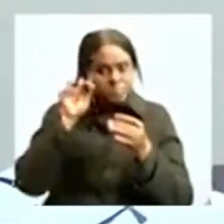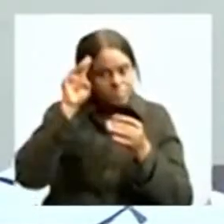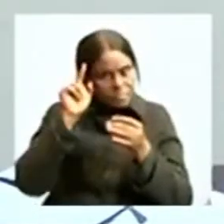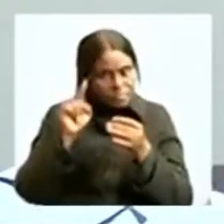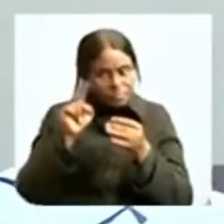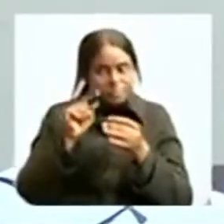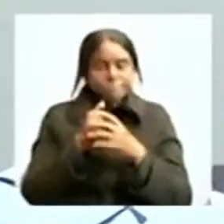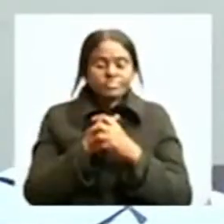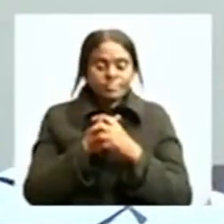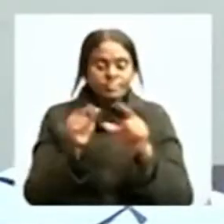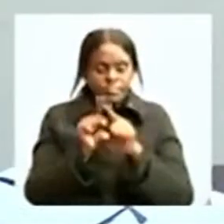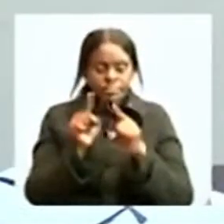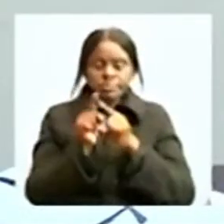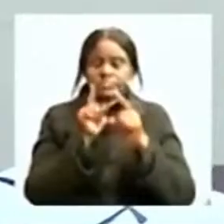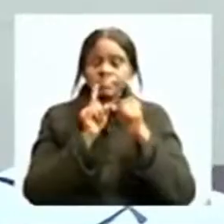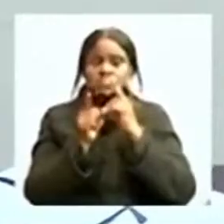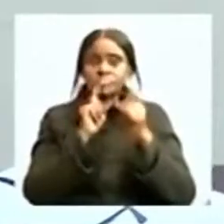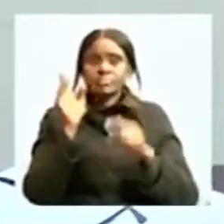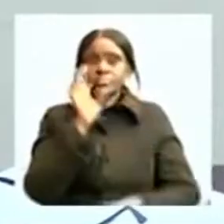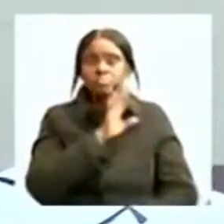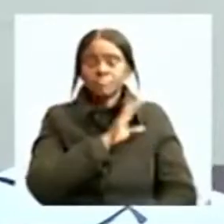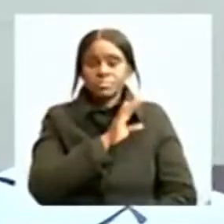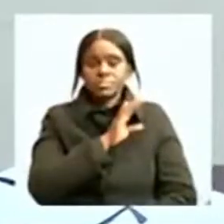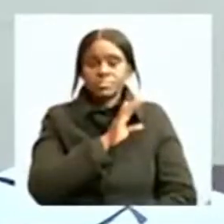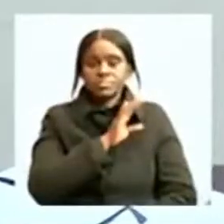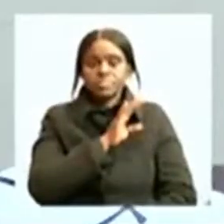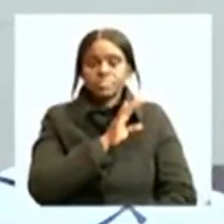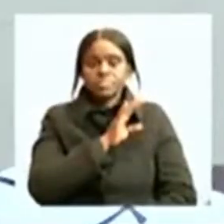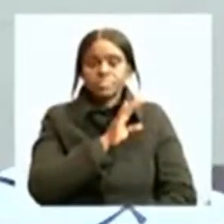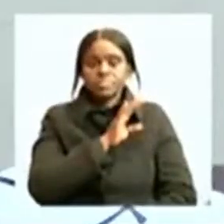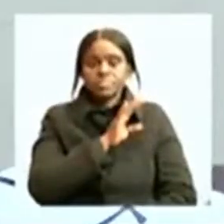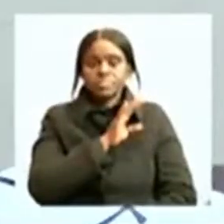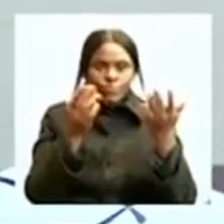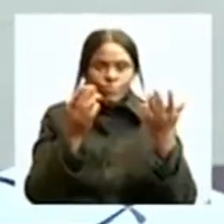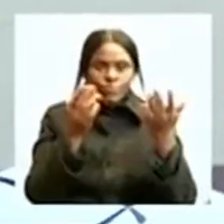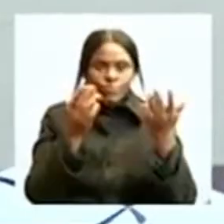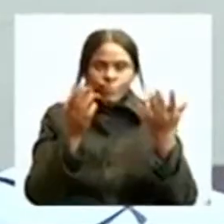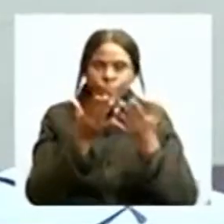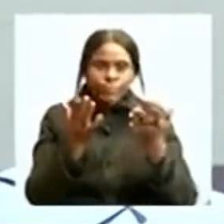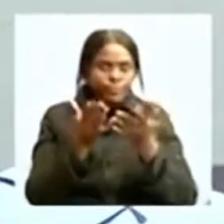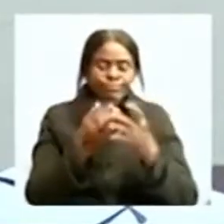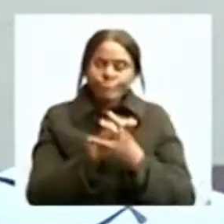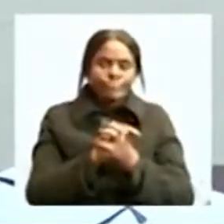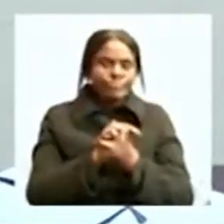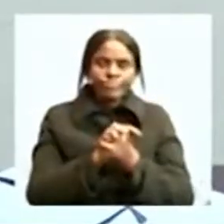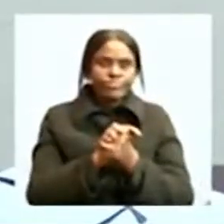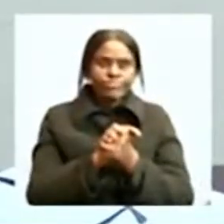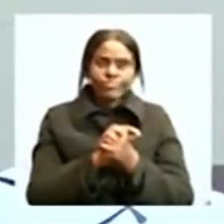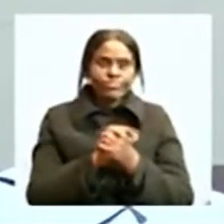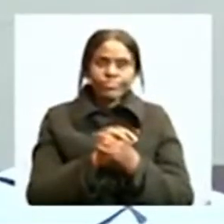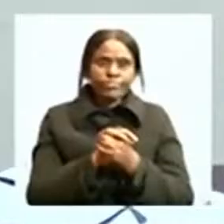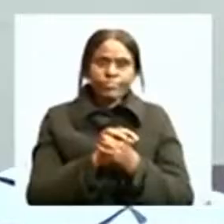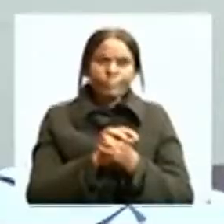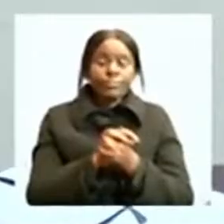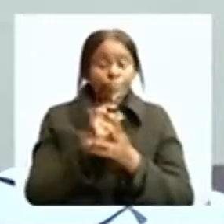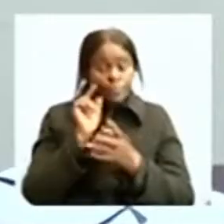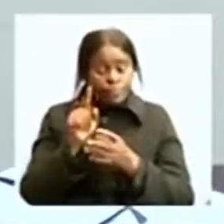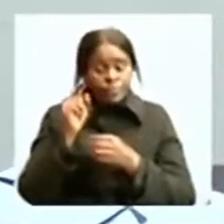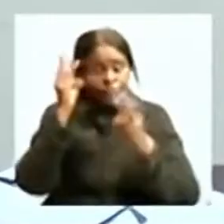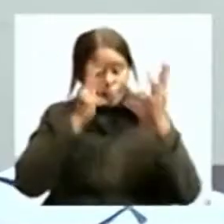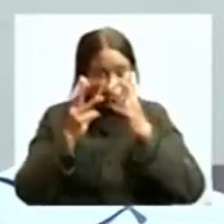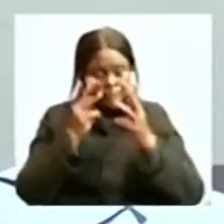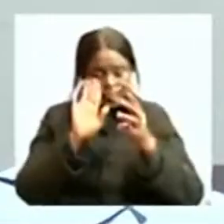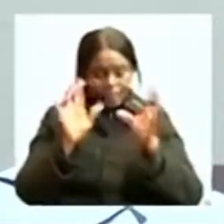ministry says? They don't follow what the ministry says. And that's the worry that